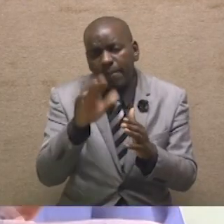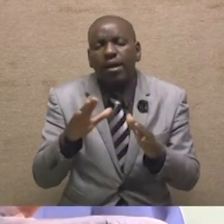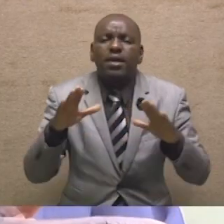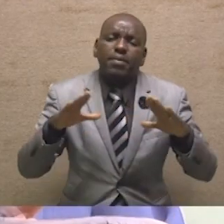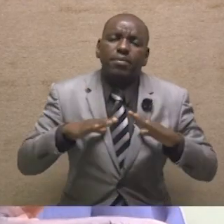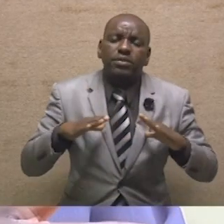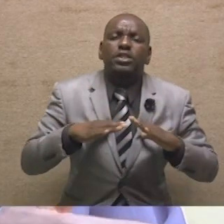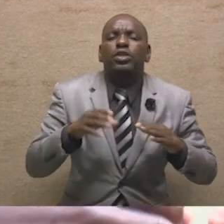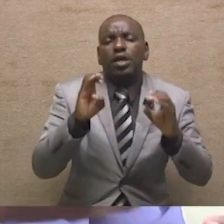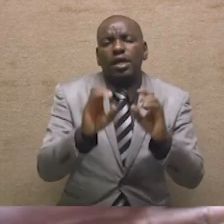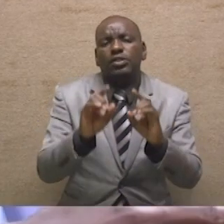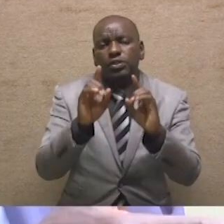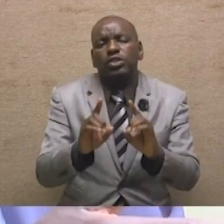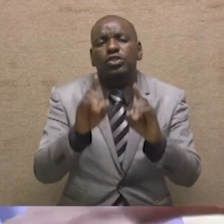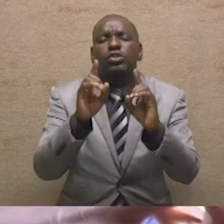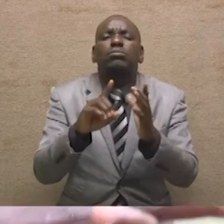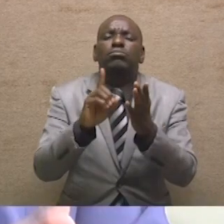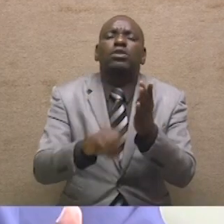of education is that initial